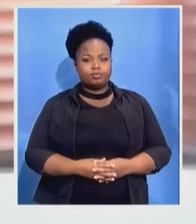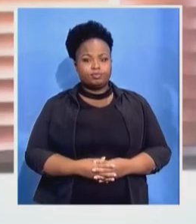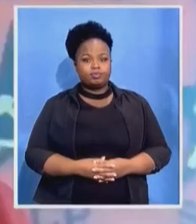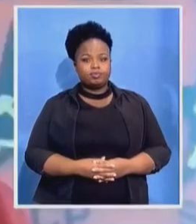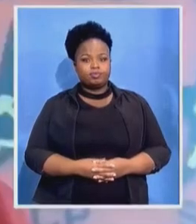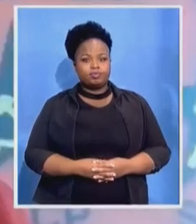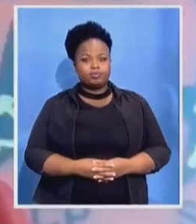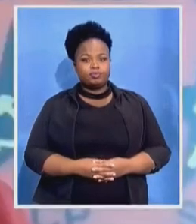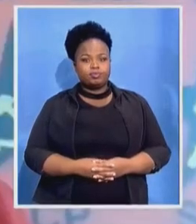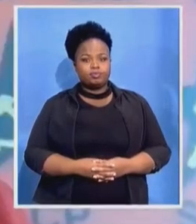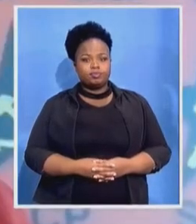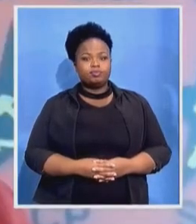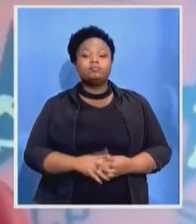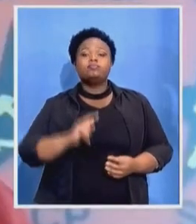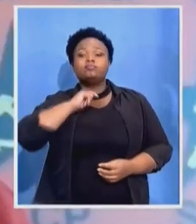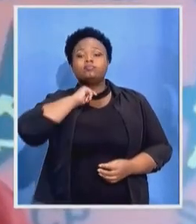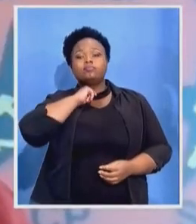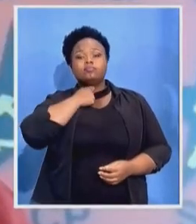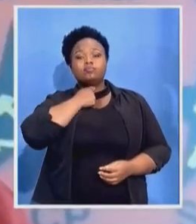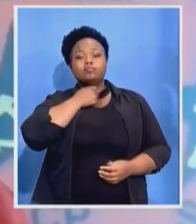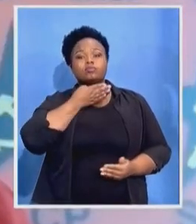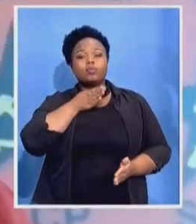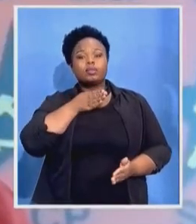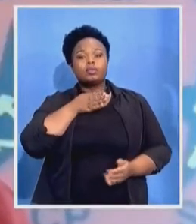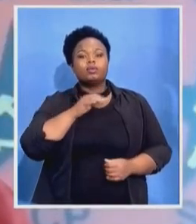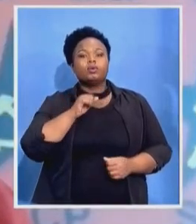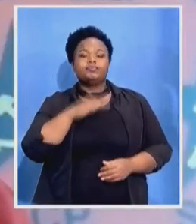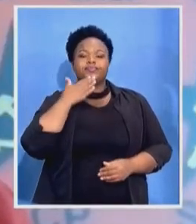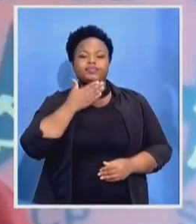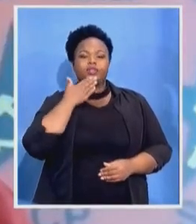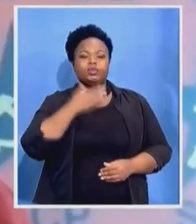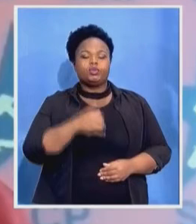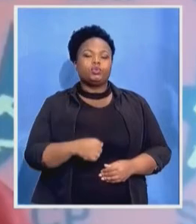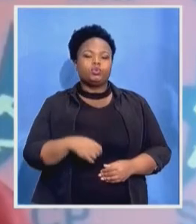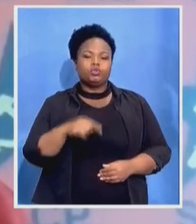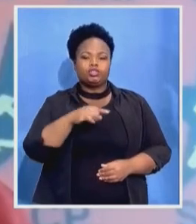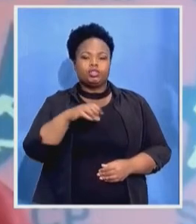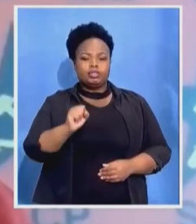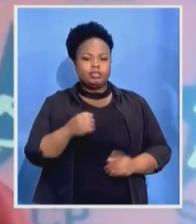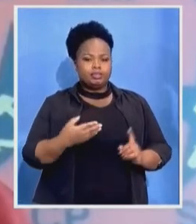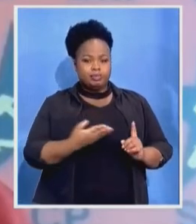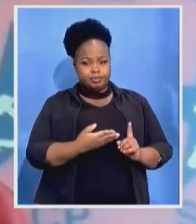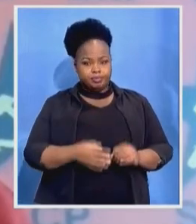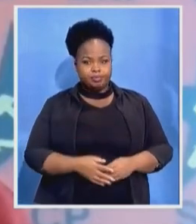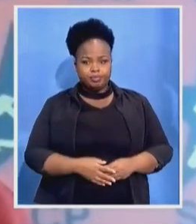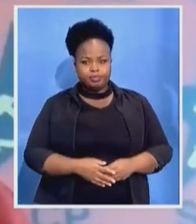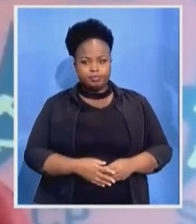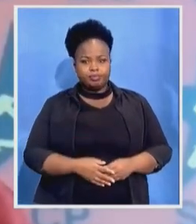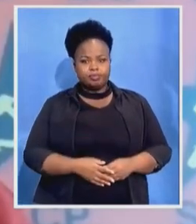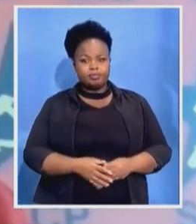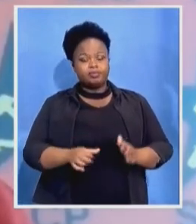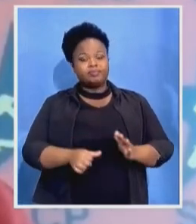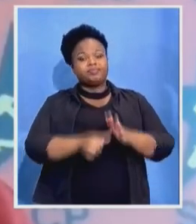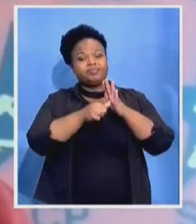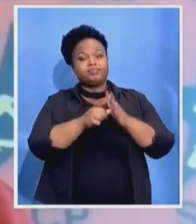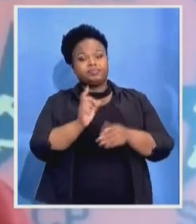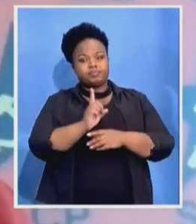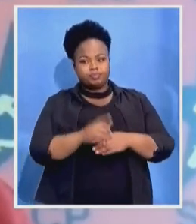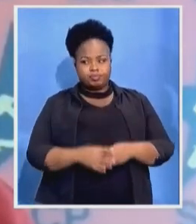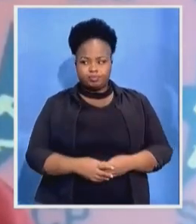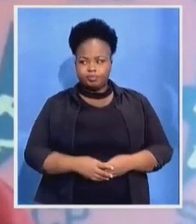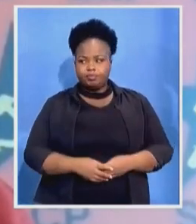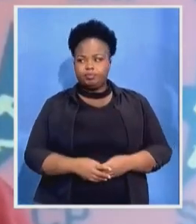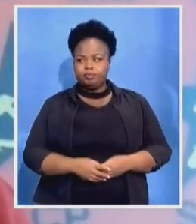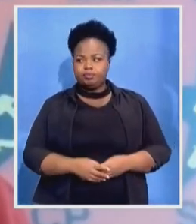Thank you very much, Comrade GS. What is important is that is to bring in